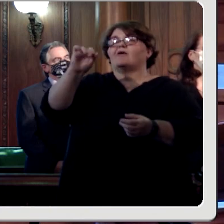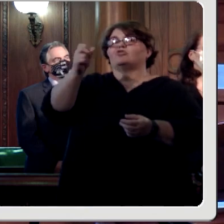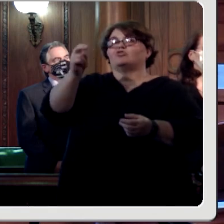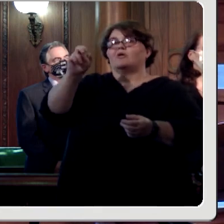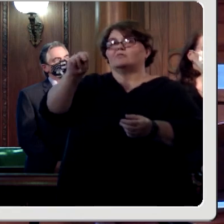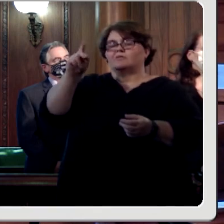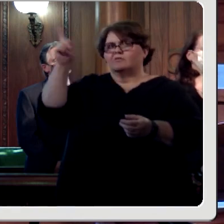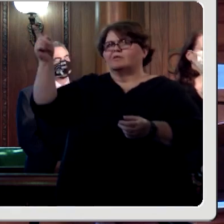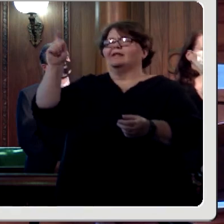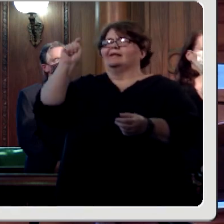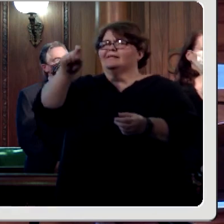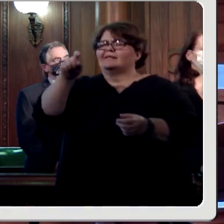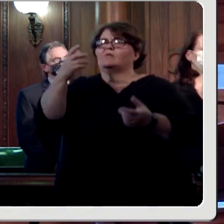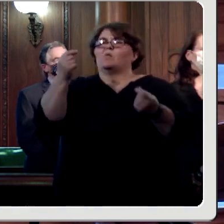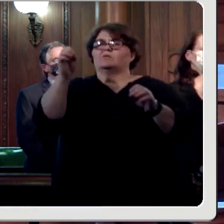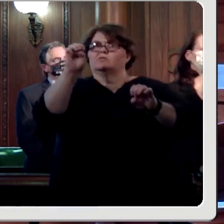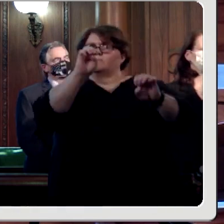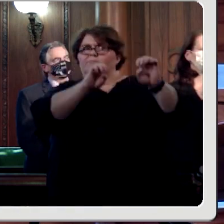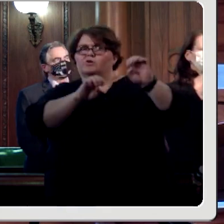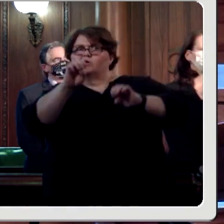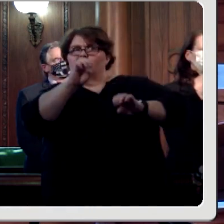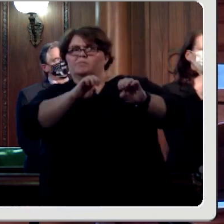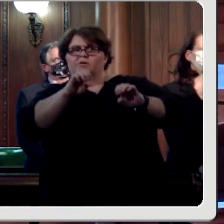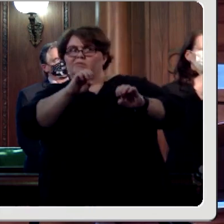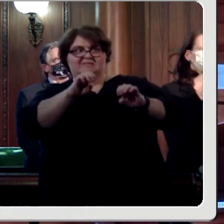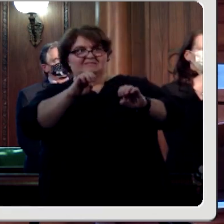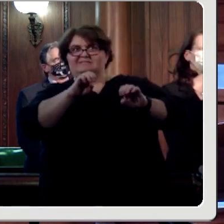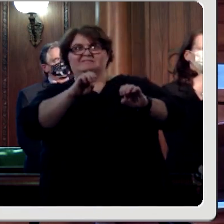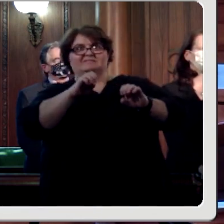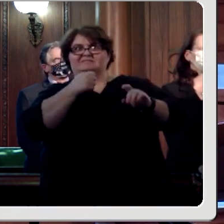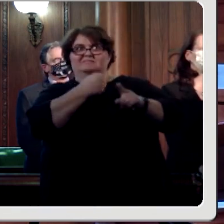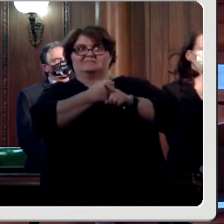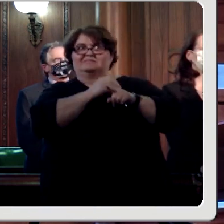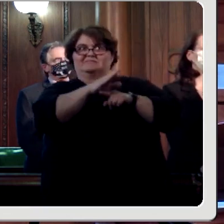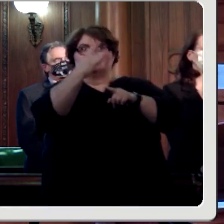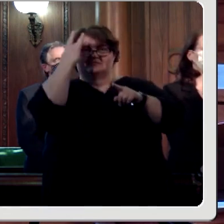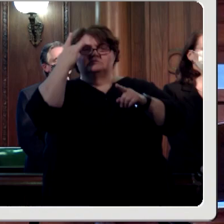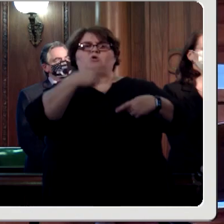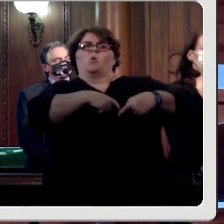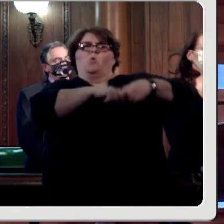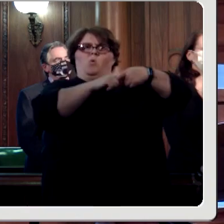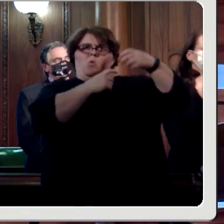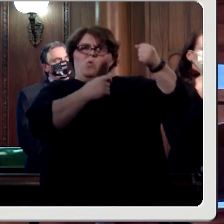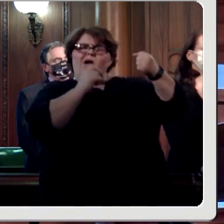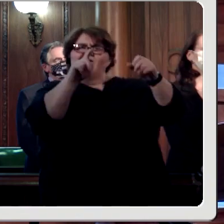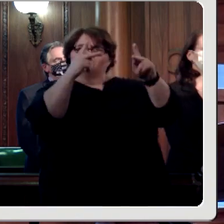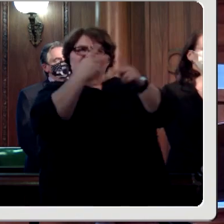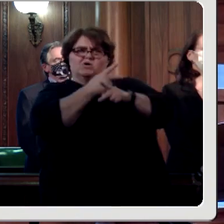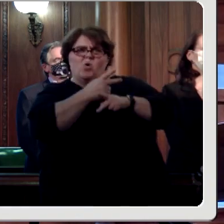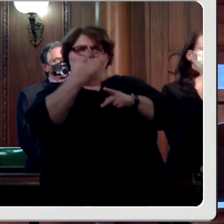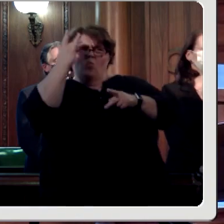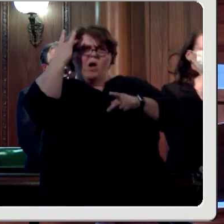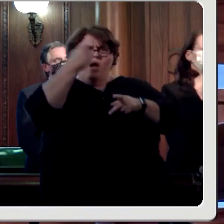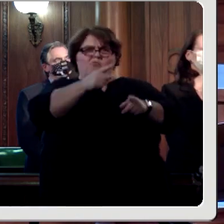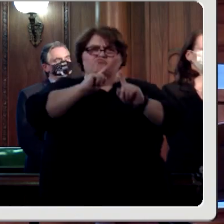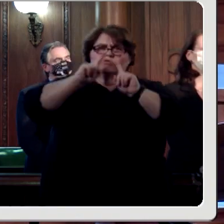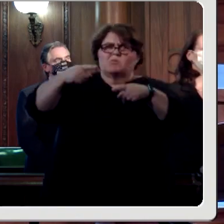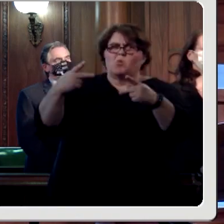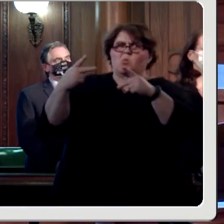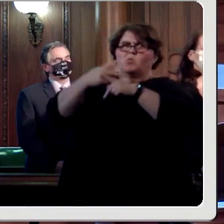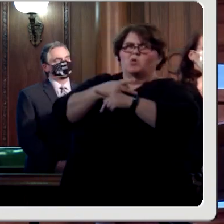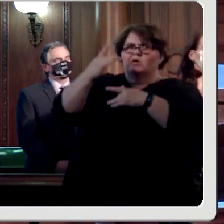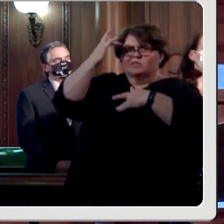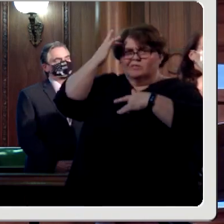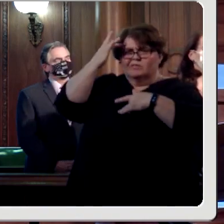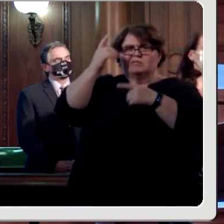time to explore and study each type of reaction if they are serious. before continuing to progress. And